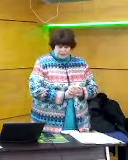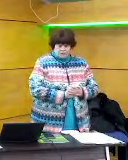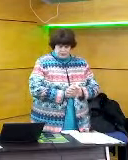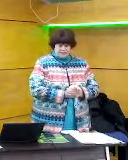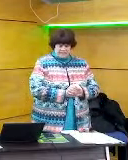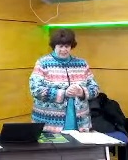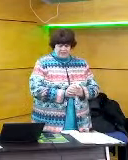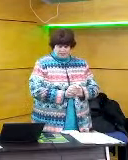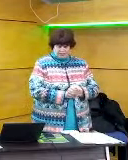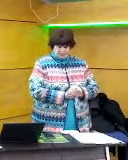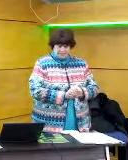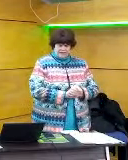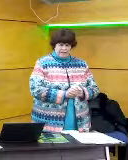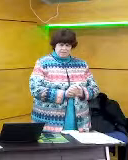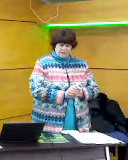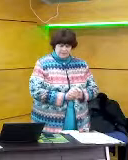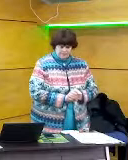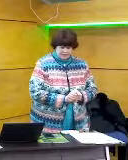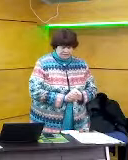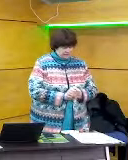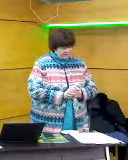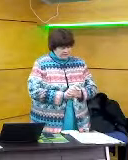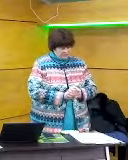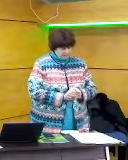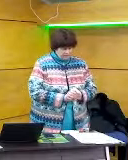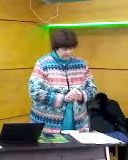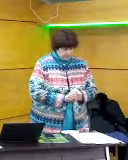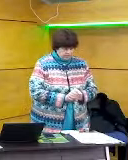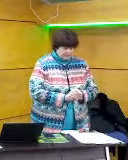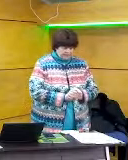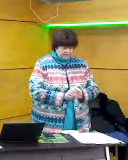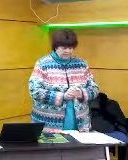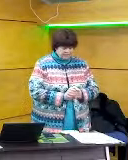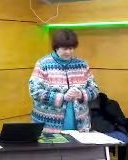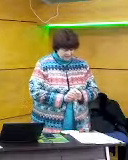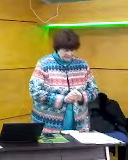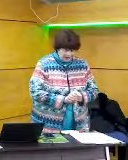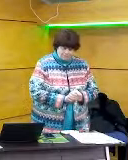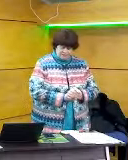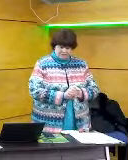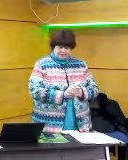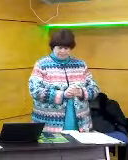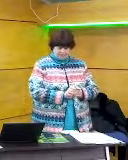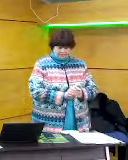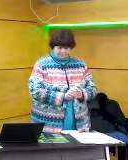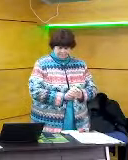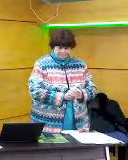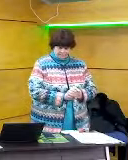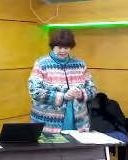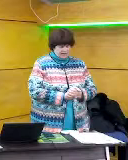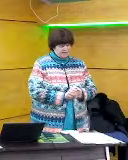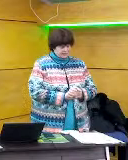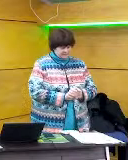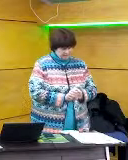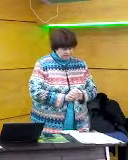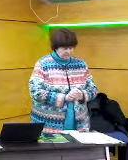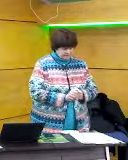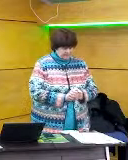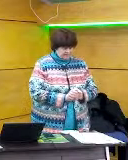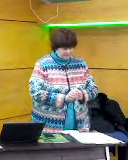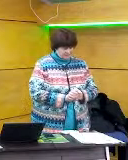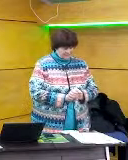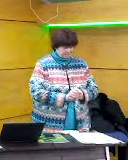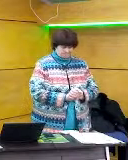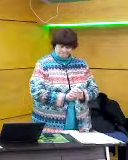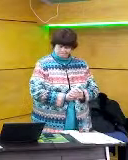you reach those teenage years that many of these nerve endings stop developing and they start